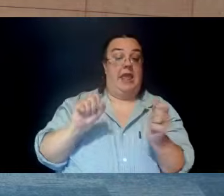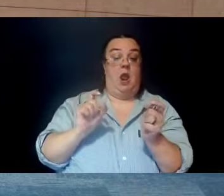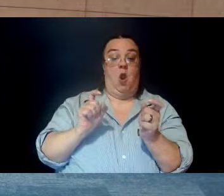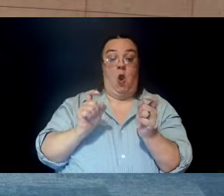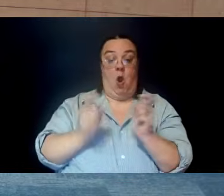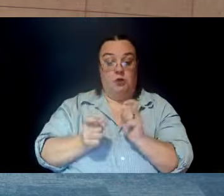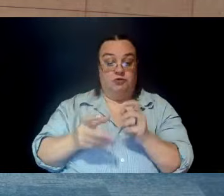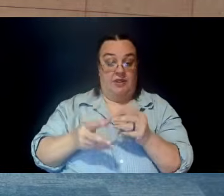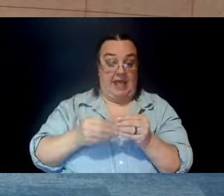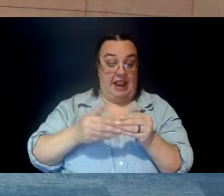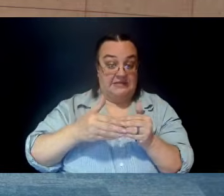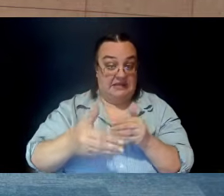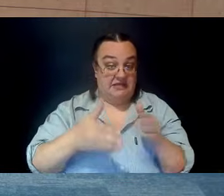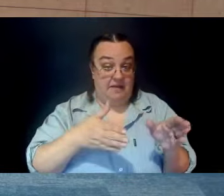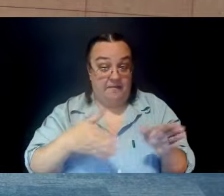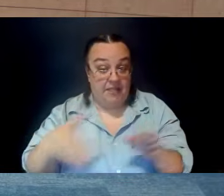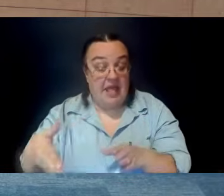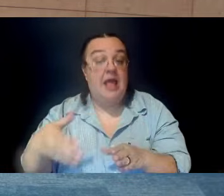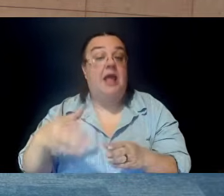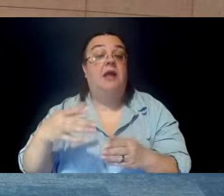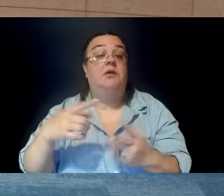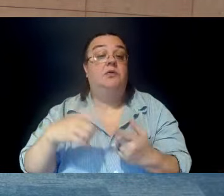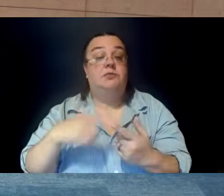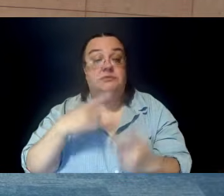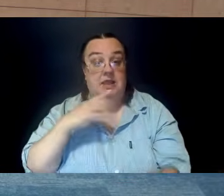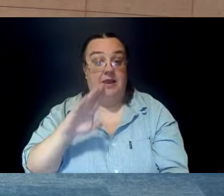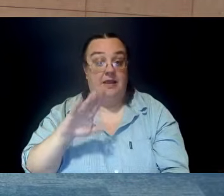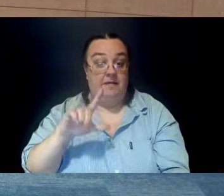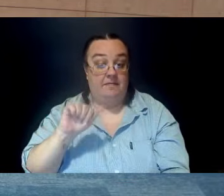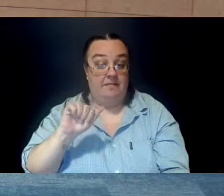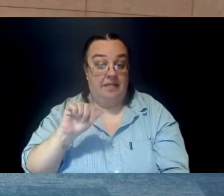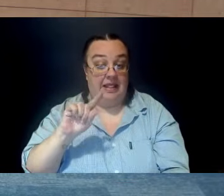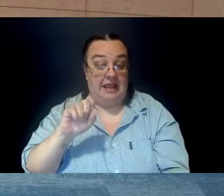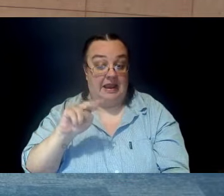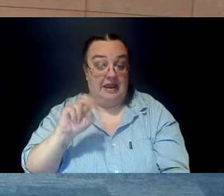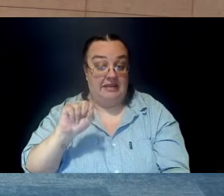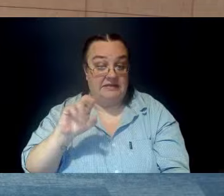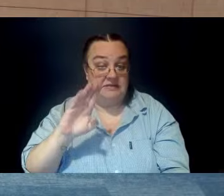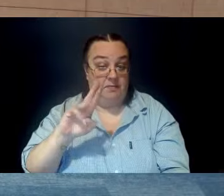plan to say Bladensburg Volunteer Fire Department.